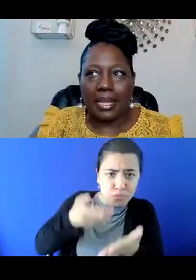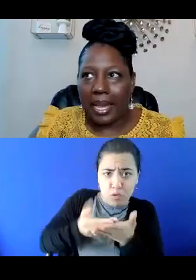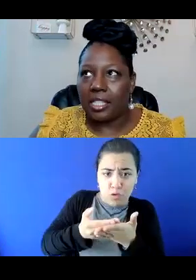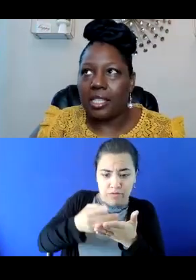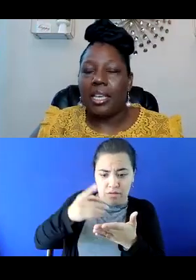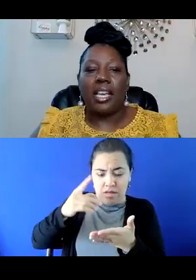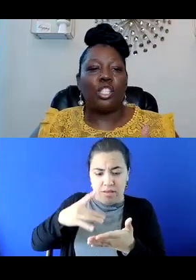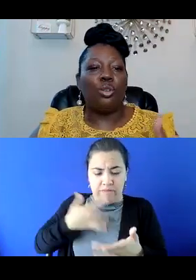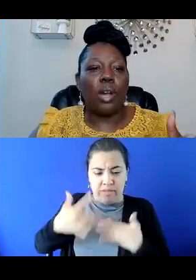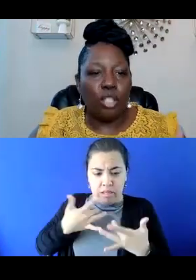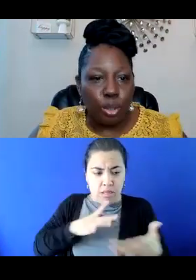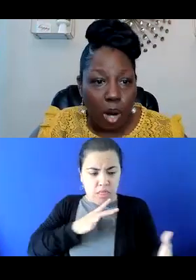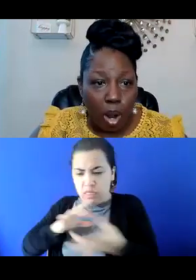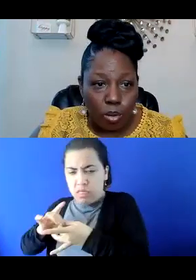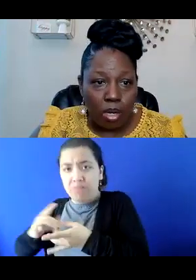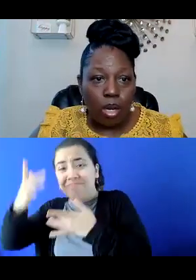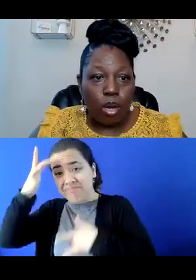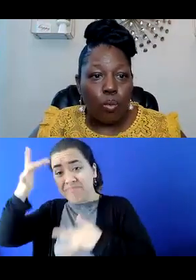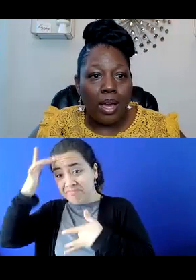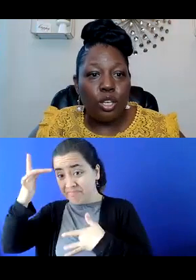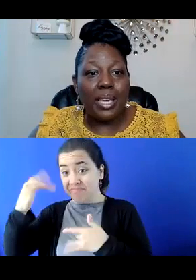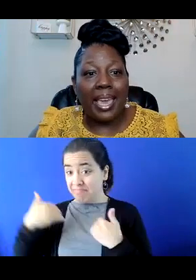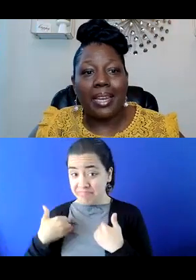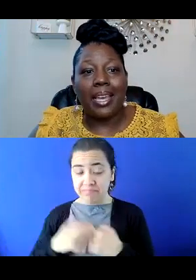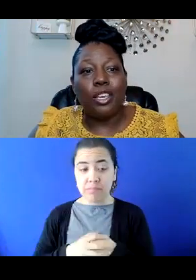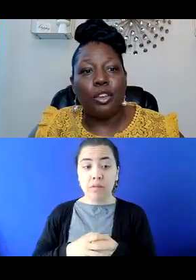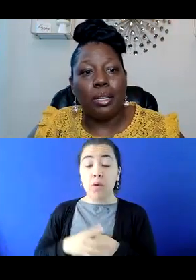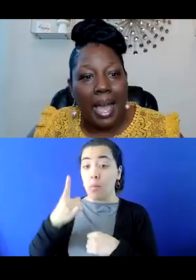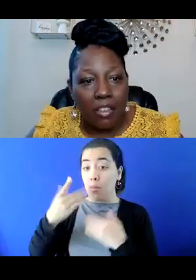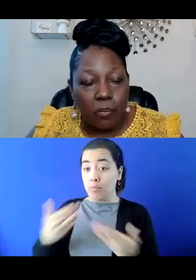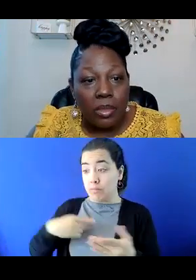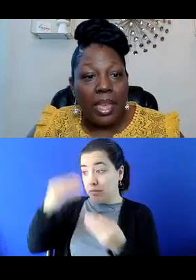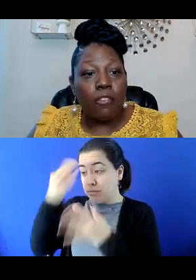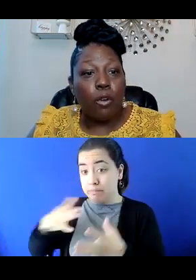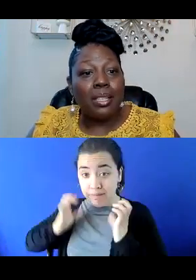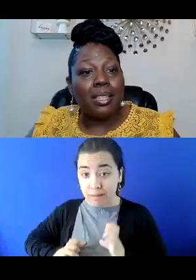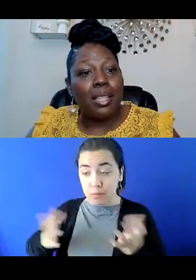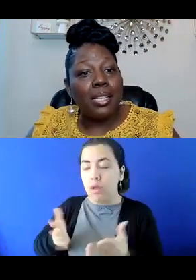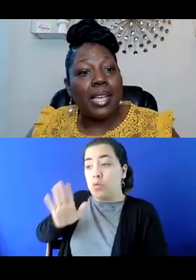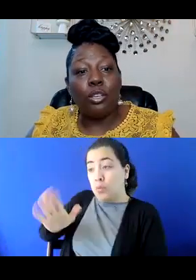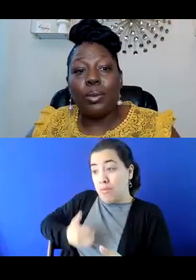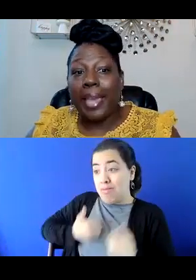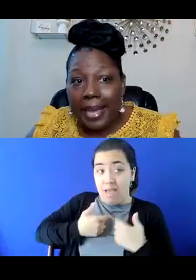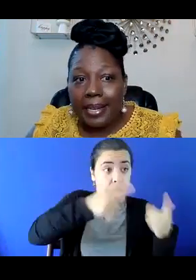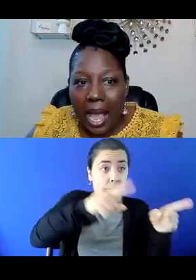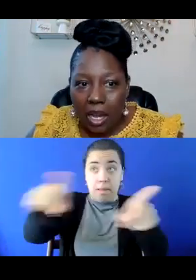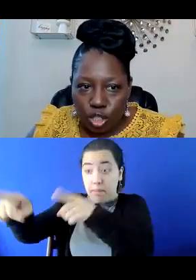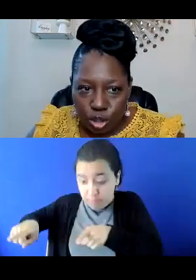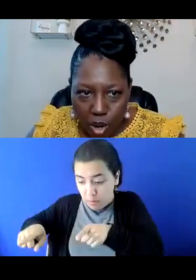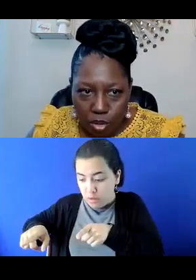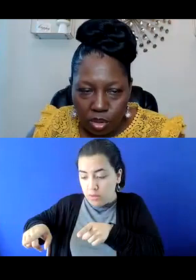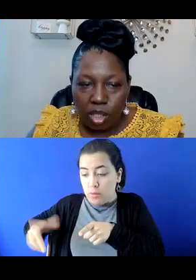my clients is to control what you can in your life. And for the things that you